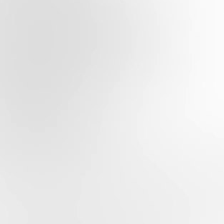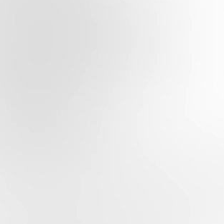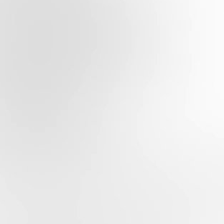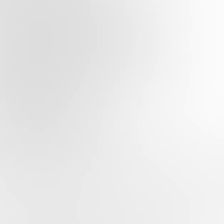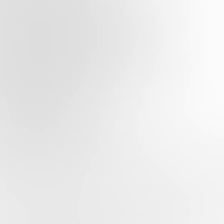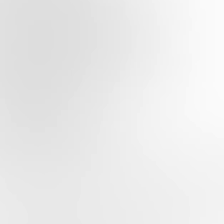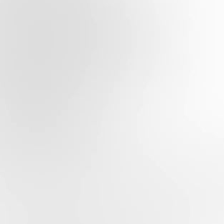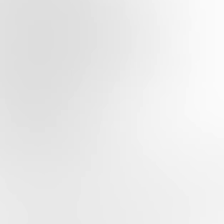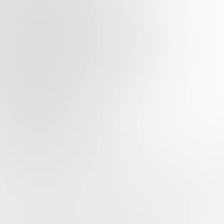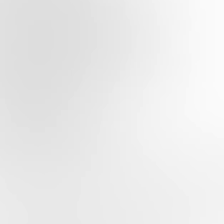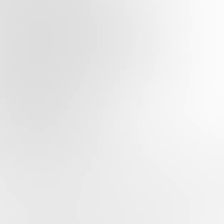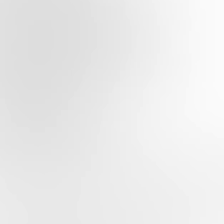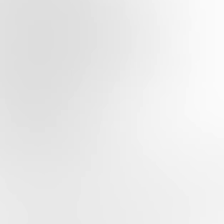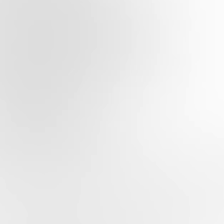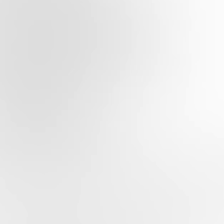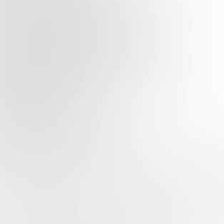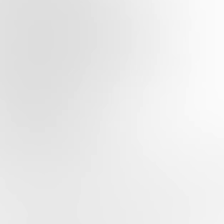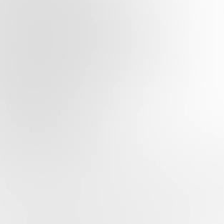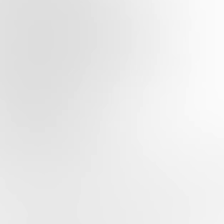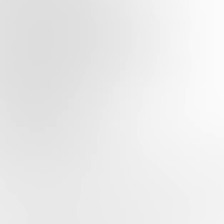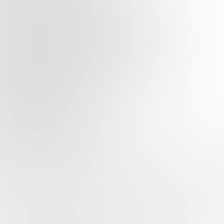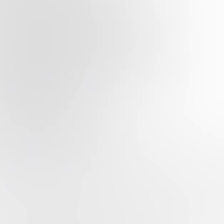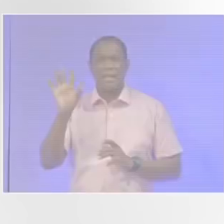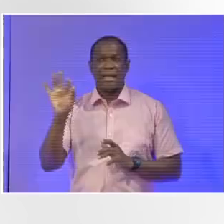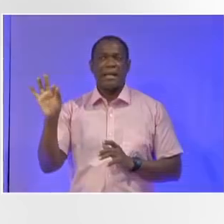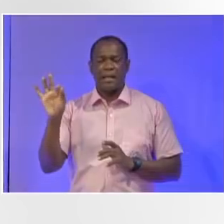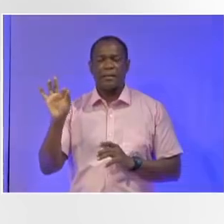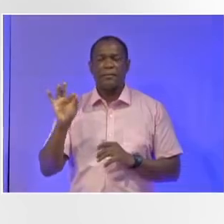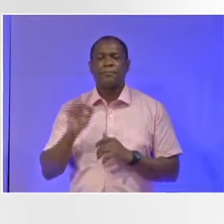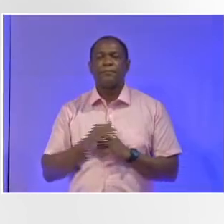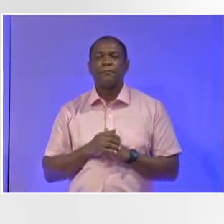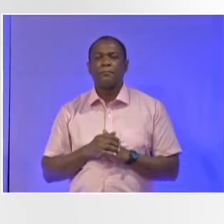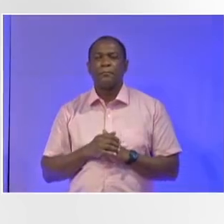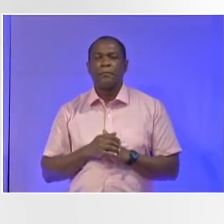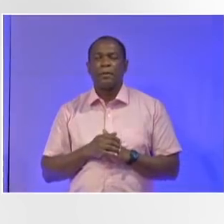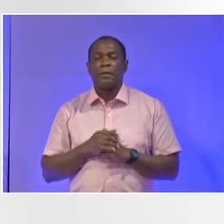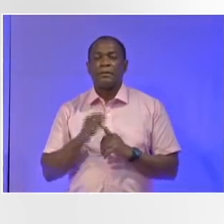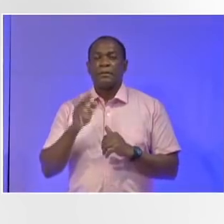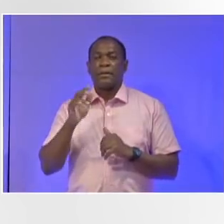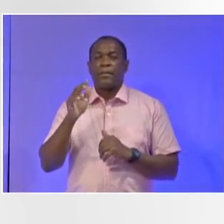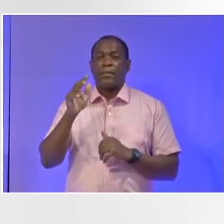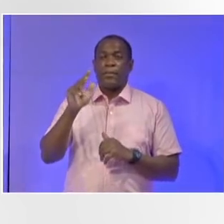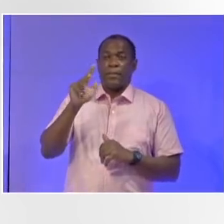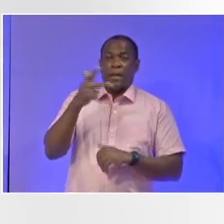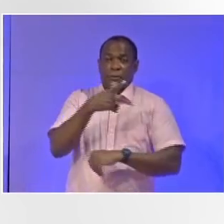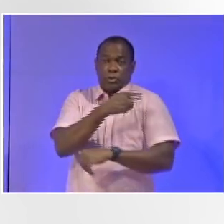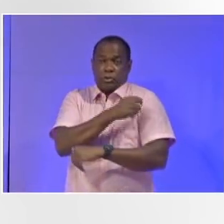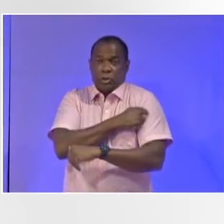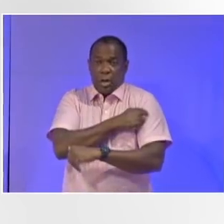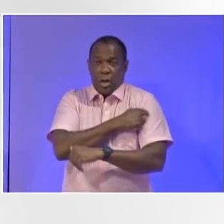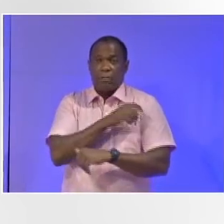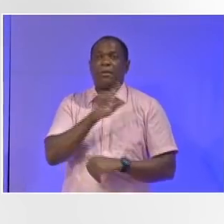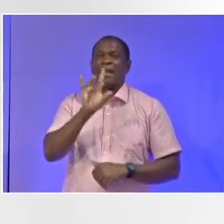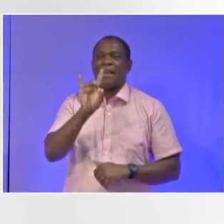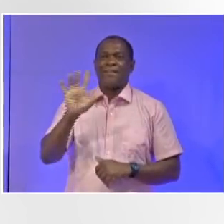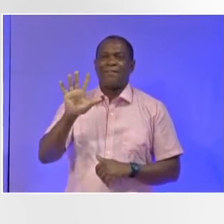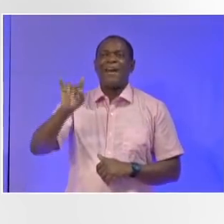673,000 persons, 199 persons. In terms of boosters administered, we have